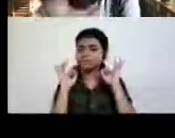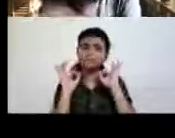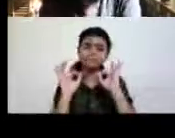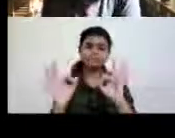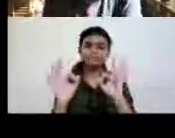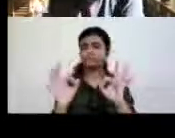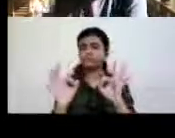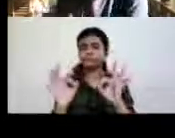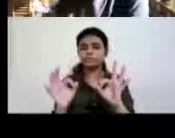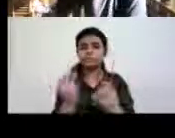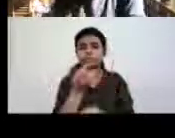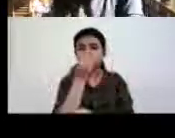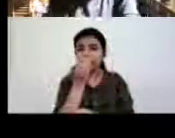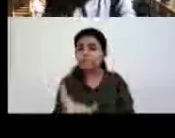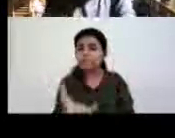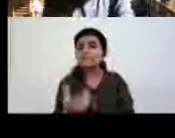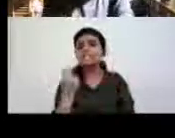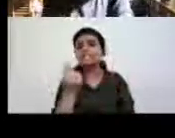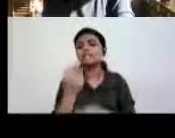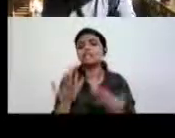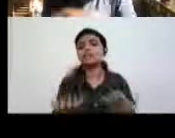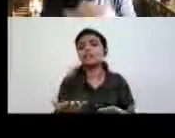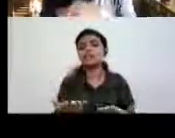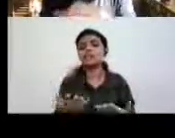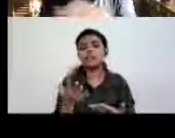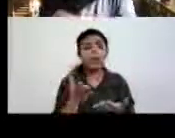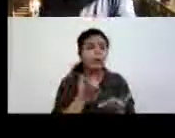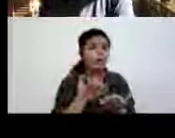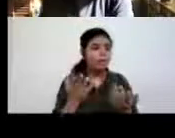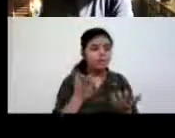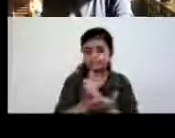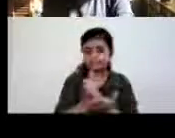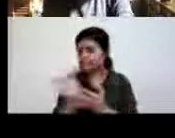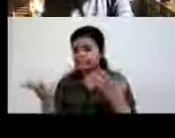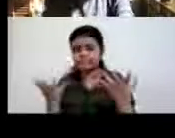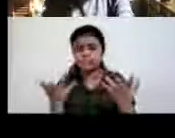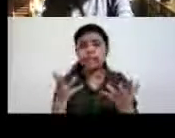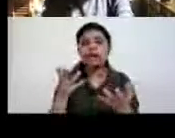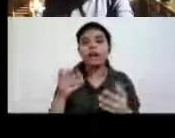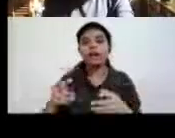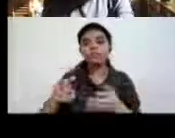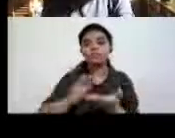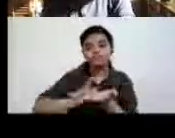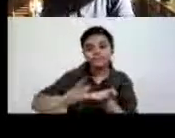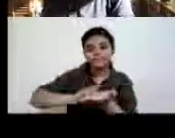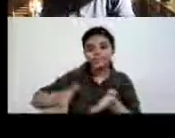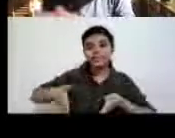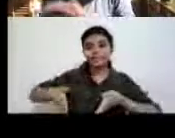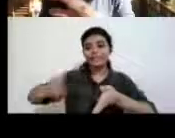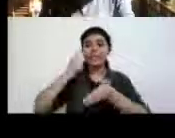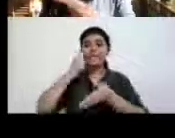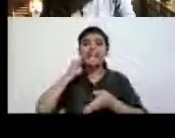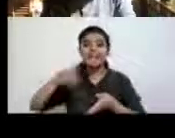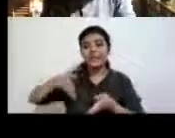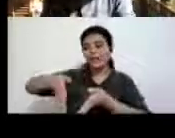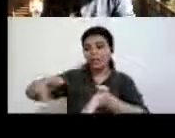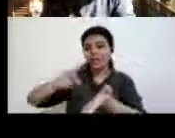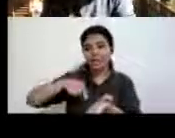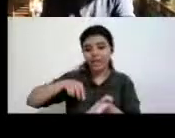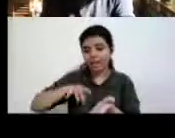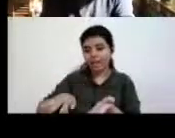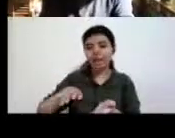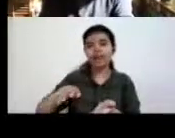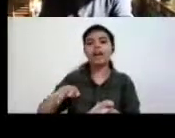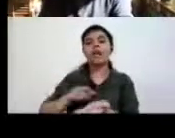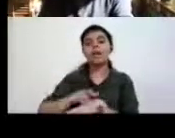very easily to use wayfinding system, like with tactile floor indicators, and we are combining this